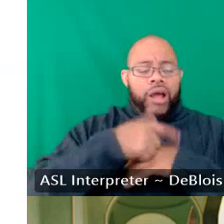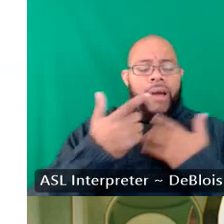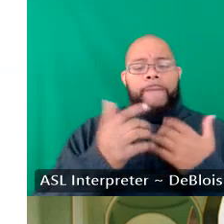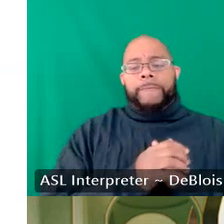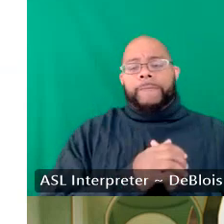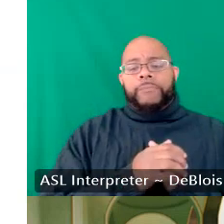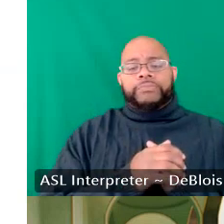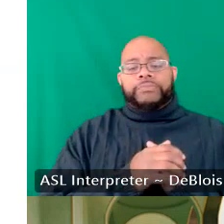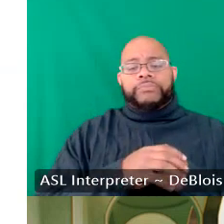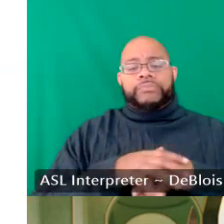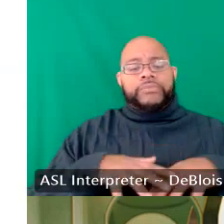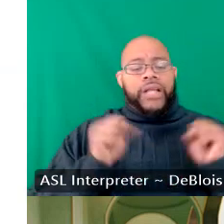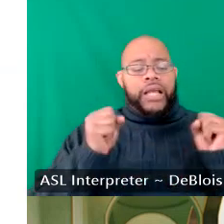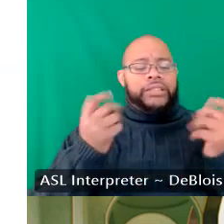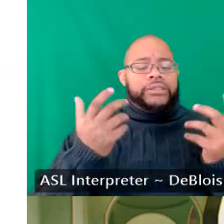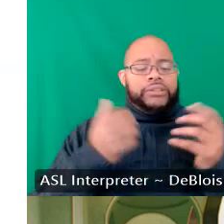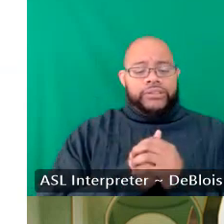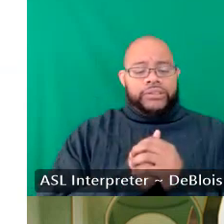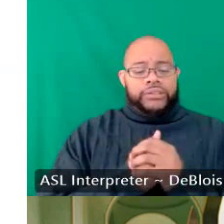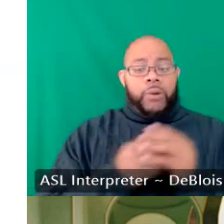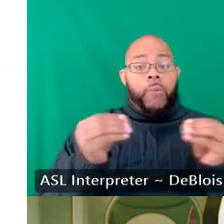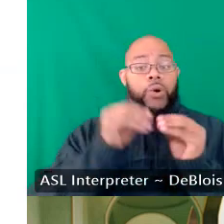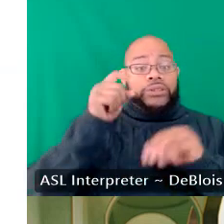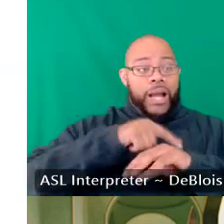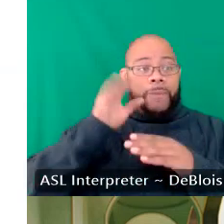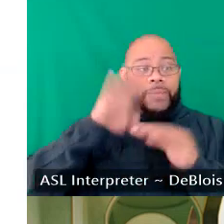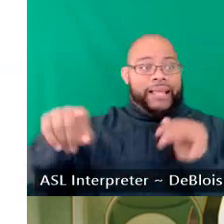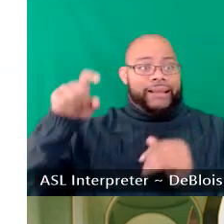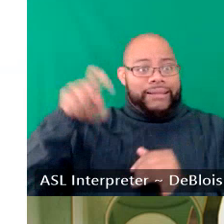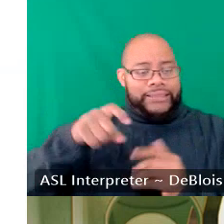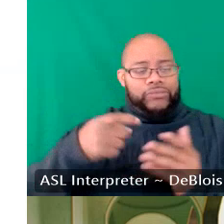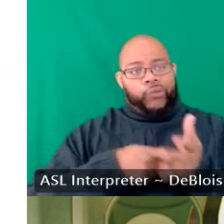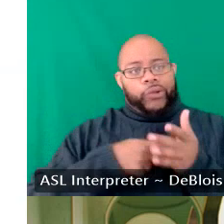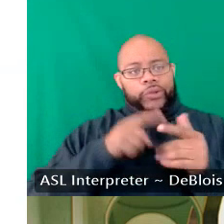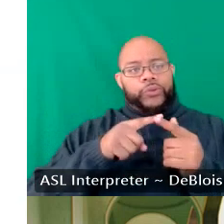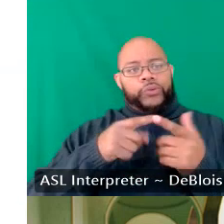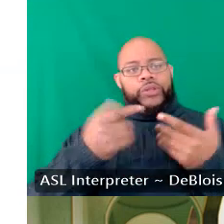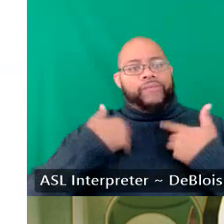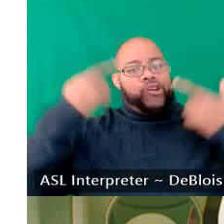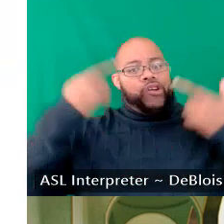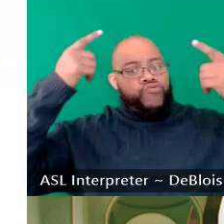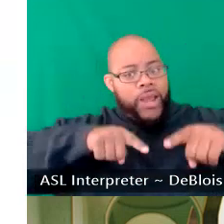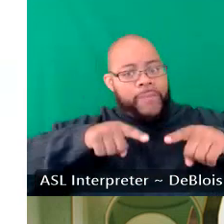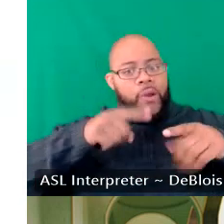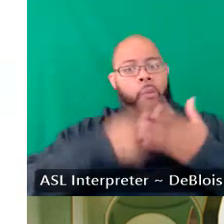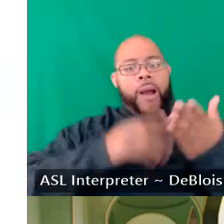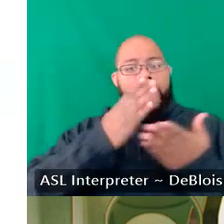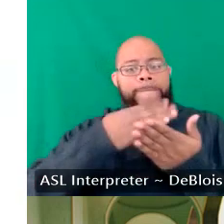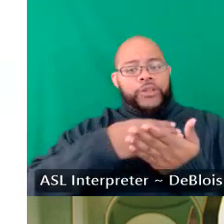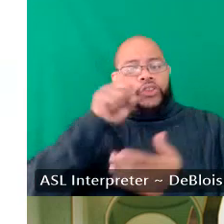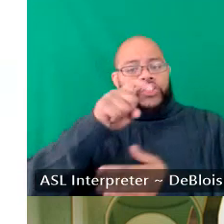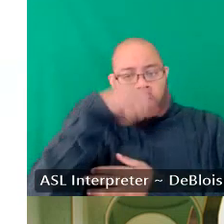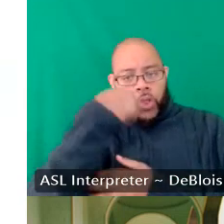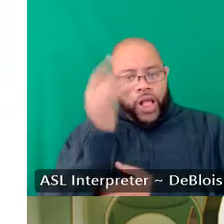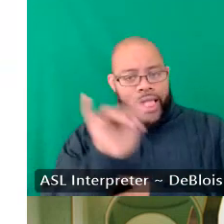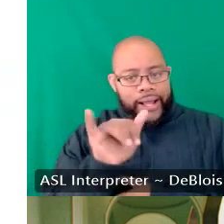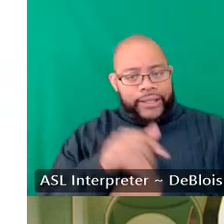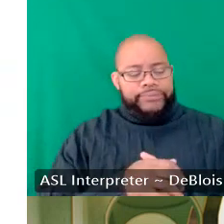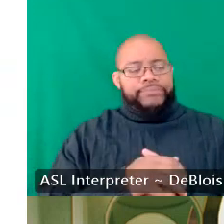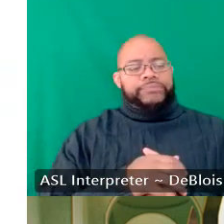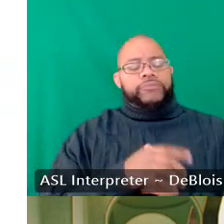it takes far more time than they need to come to an agreement on what the budget should be. It's also